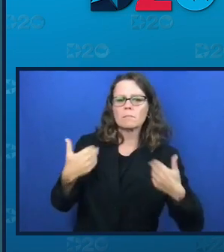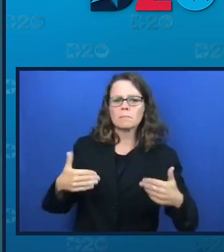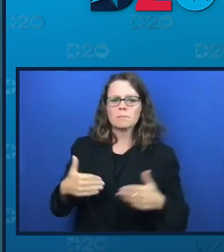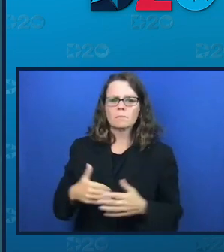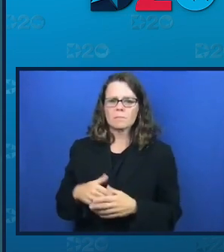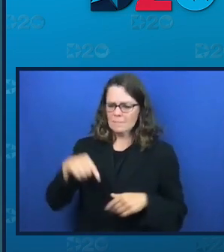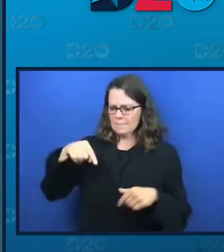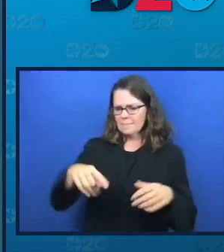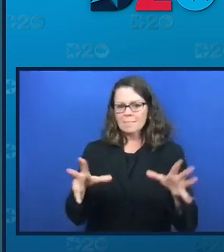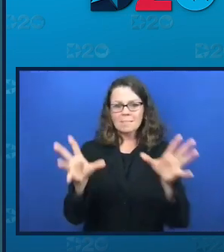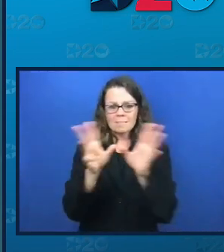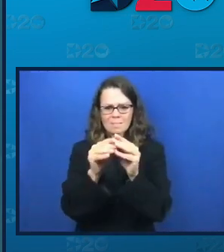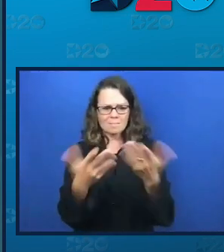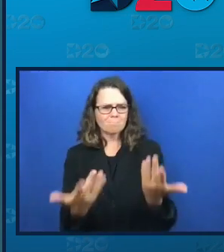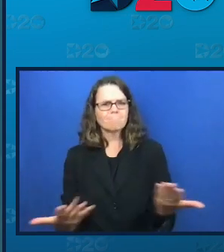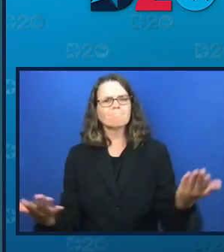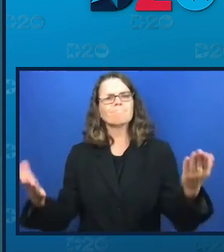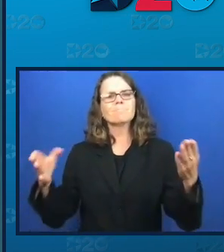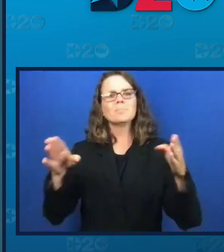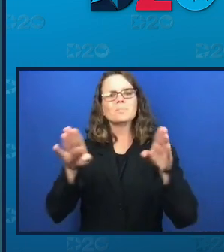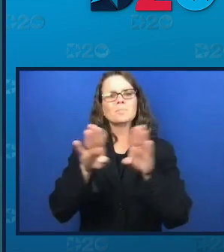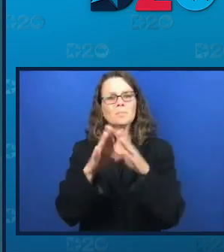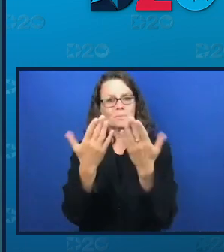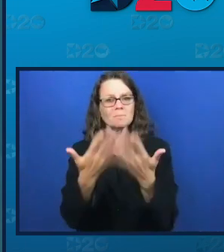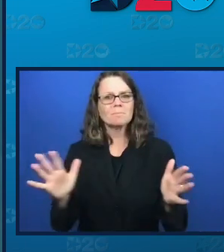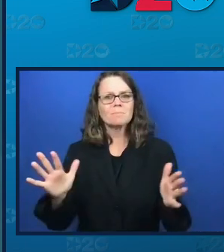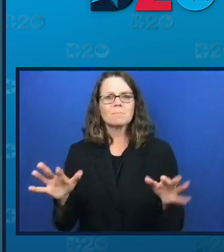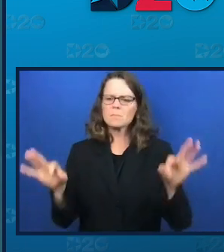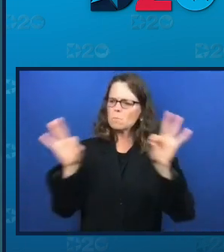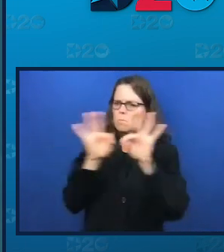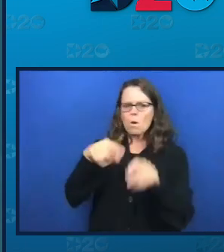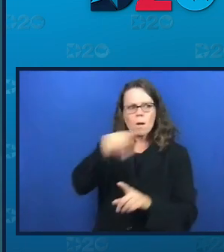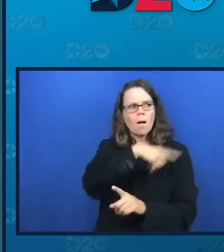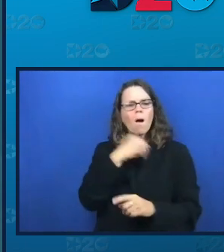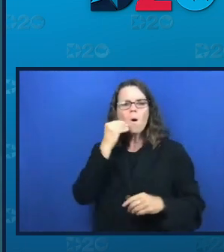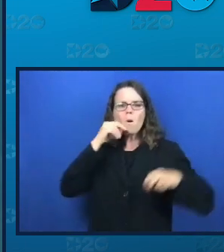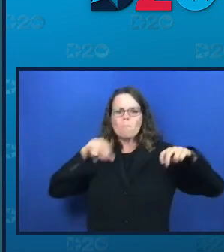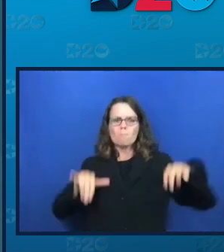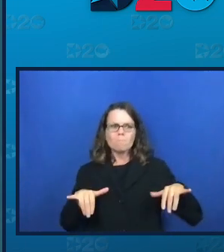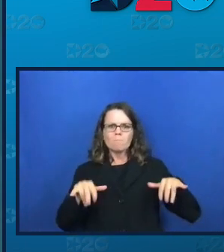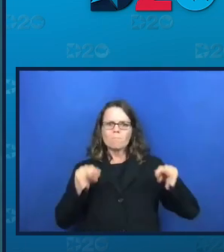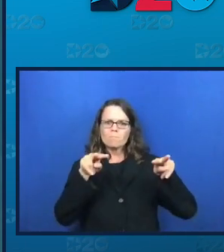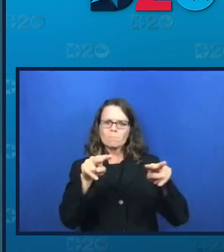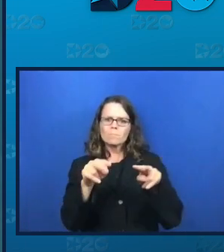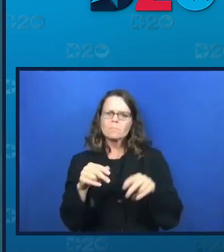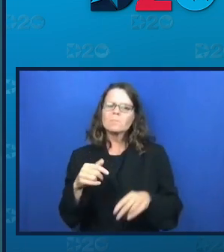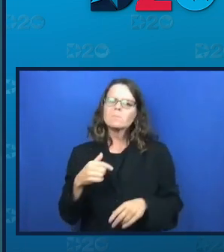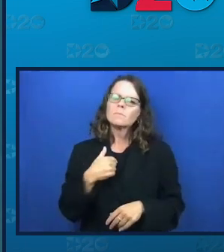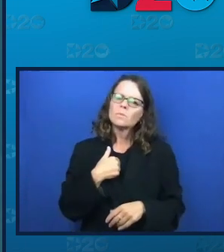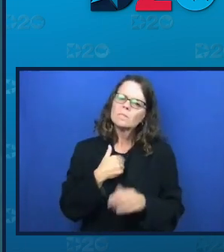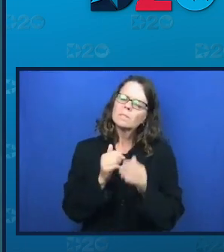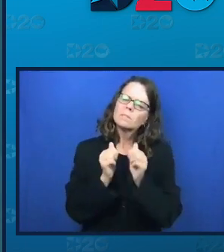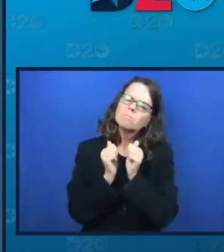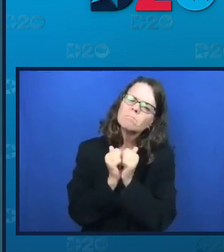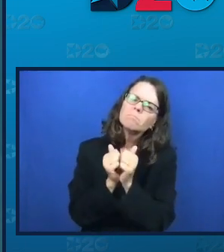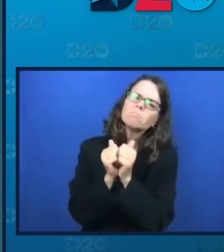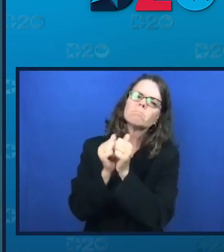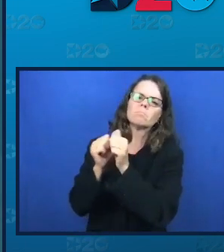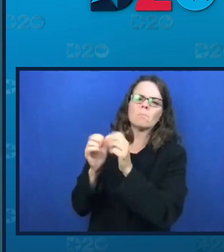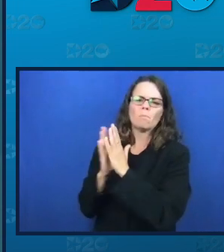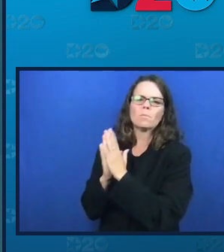we pray for a national home where security, dignity, and prosperity abound for all its